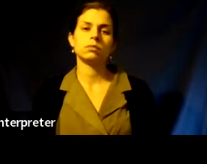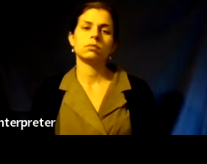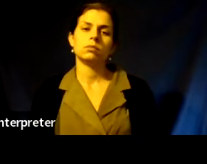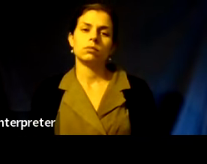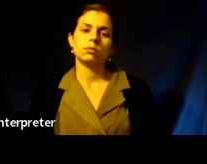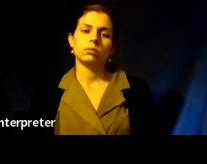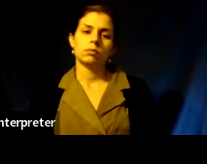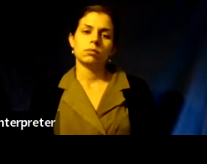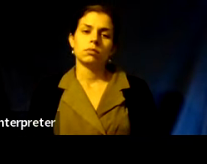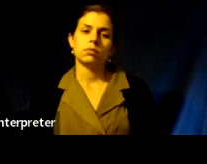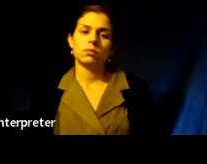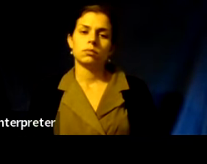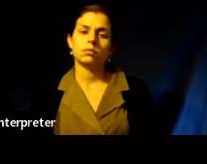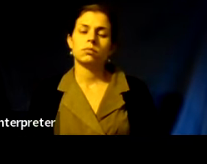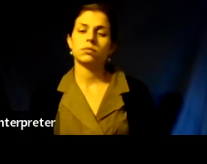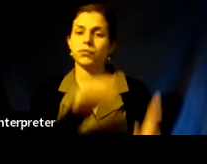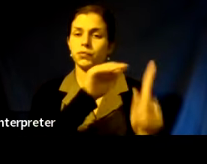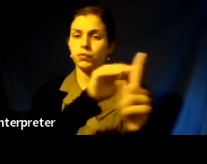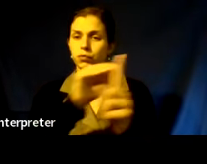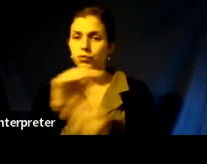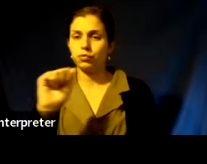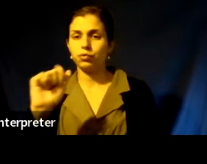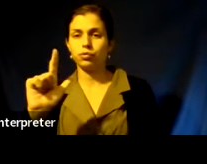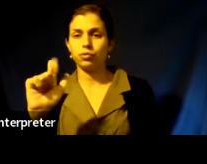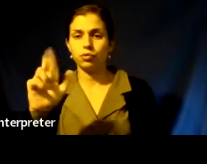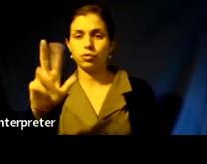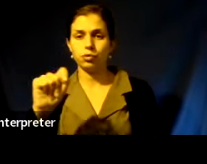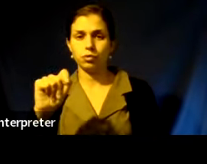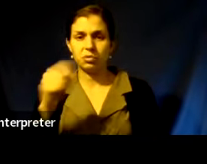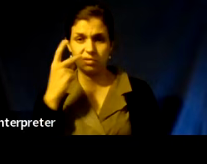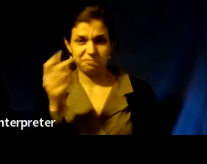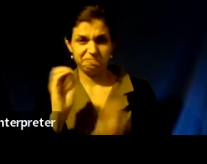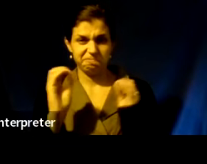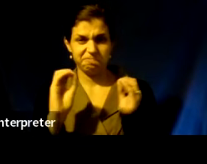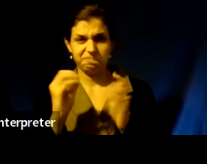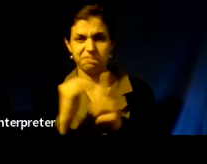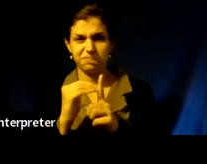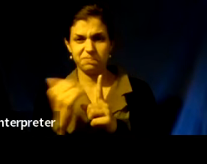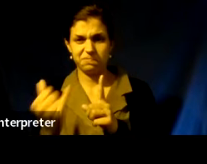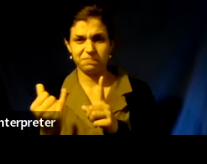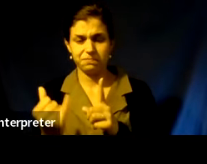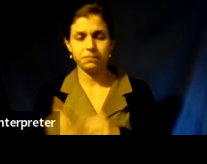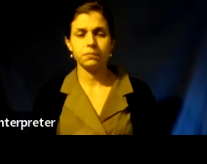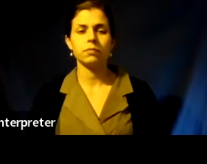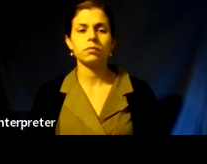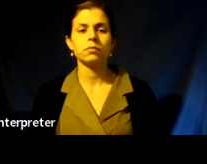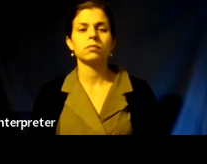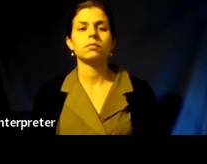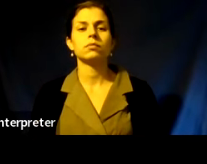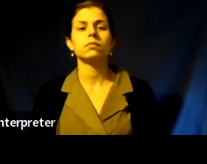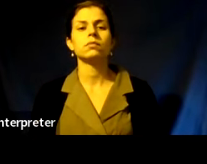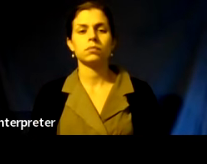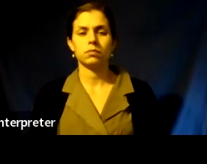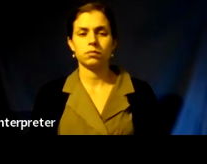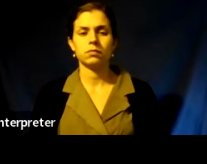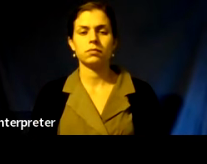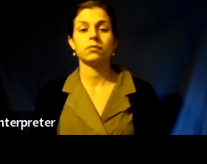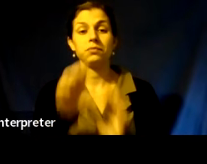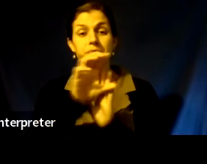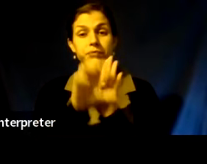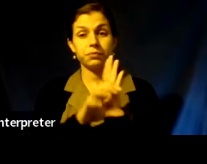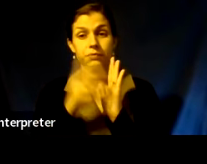And here are the alerts. We notice that there's nothing that we're notified about now. Back in the course, we can also see the front